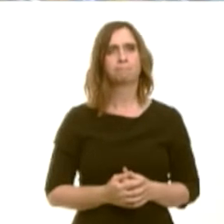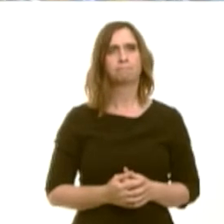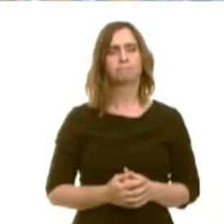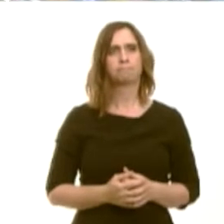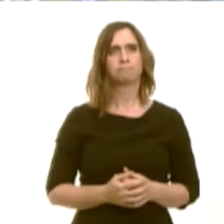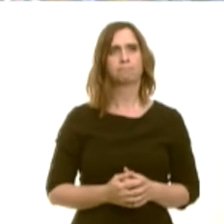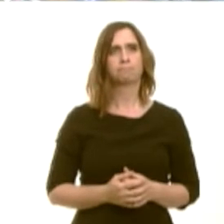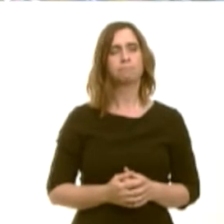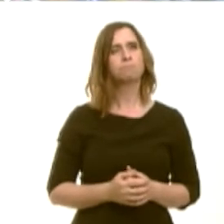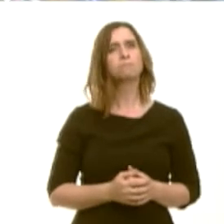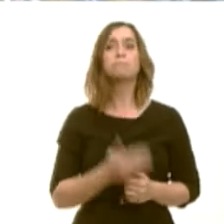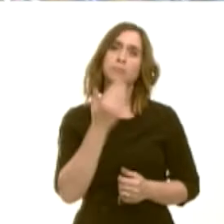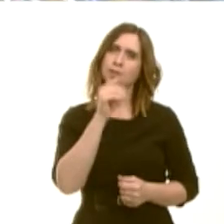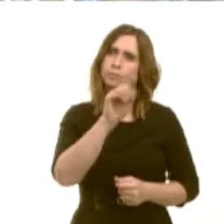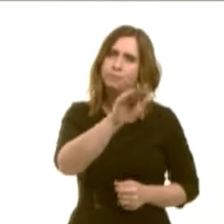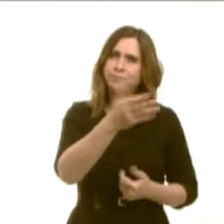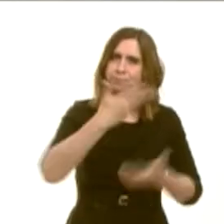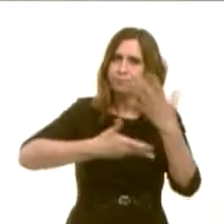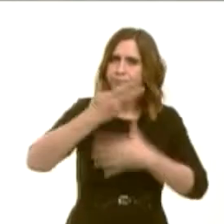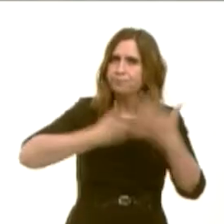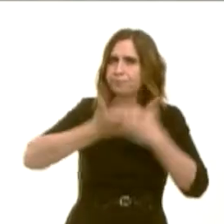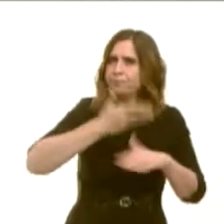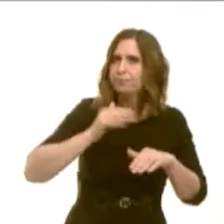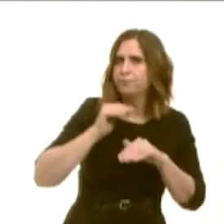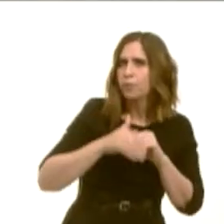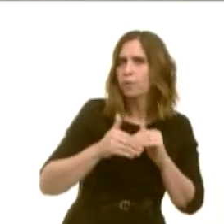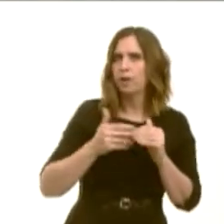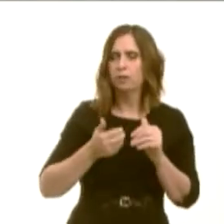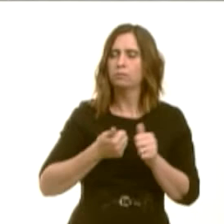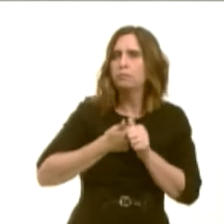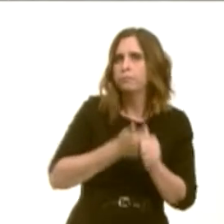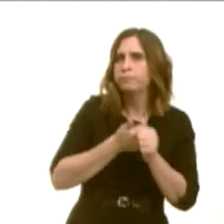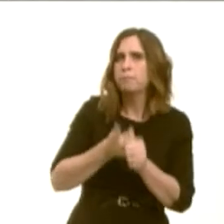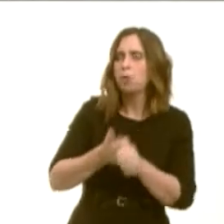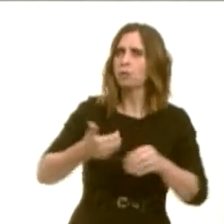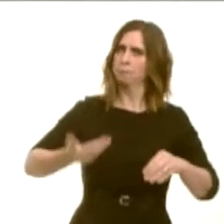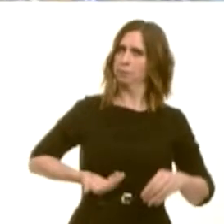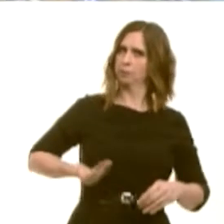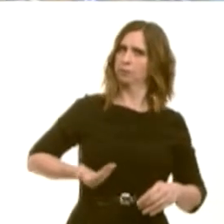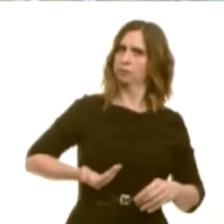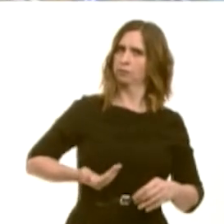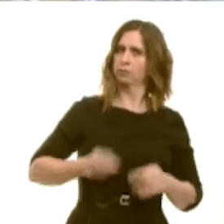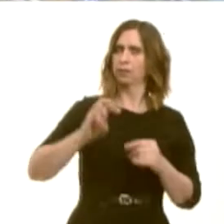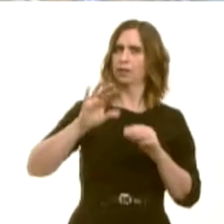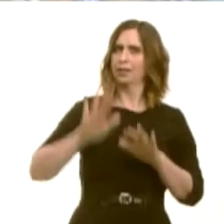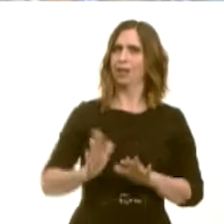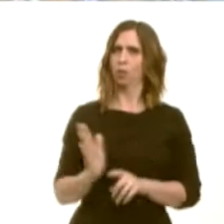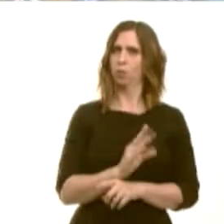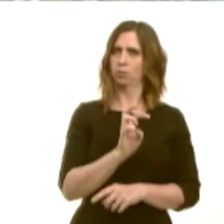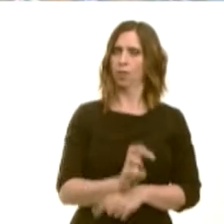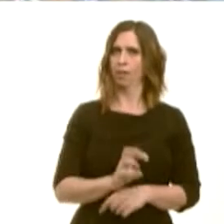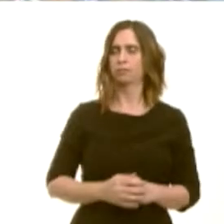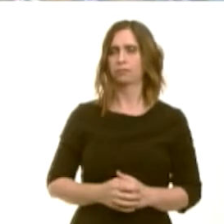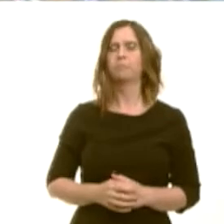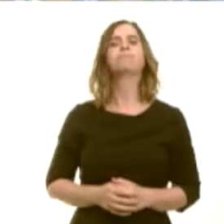First Minister, will you outline the Welsh Government's initiatives to support businesses in South Wales West? Yes, a range of initiatives which